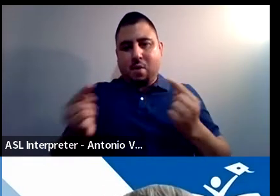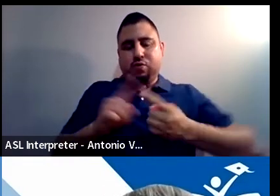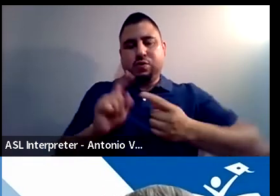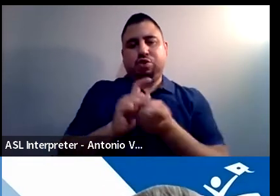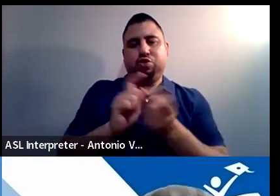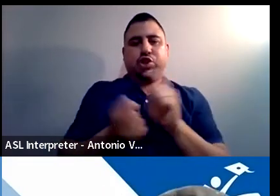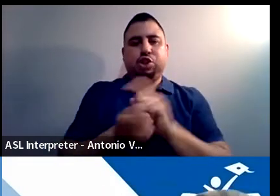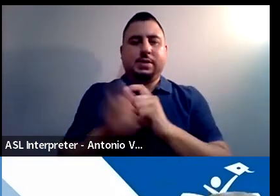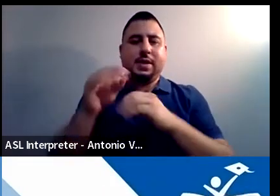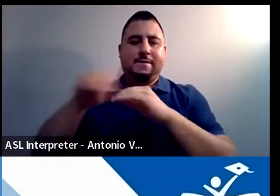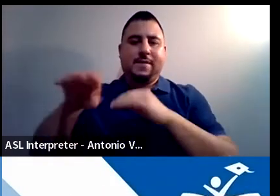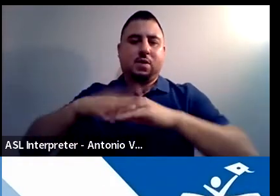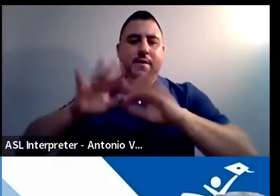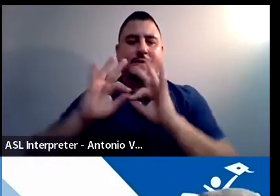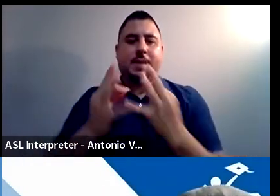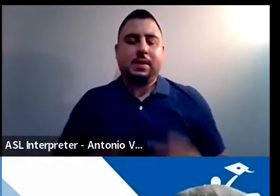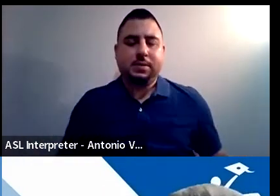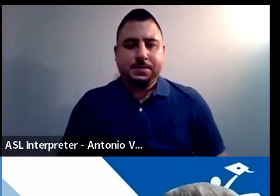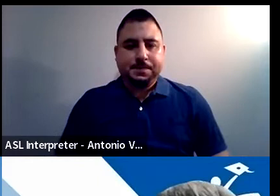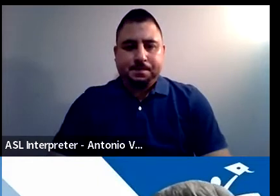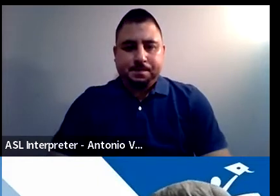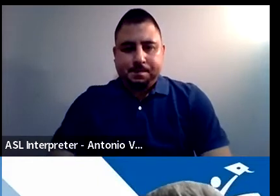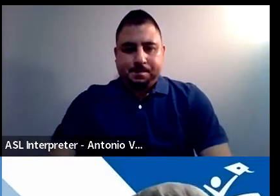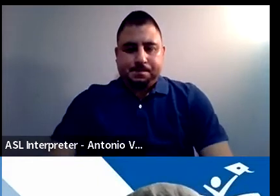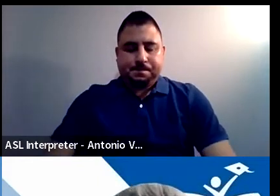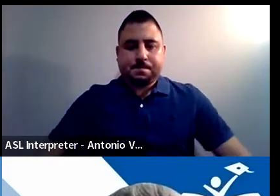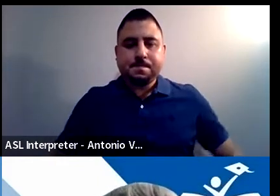change and its effect on families. Mr. Hyman?